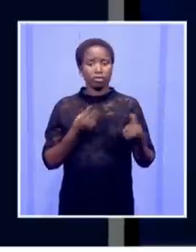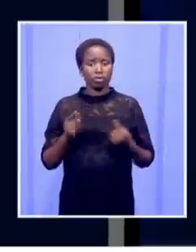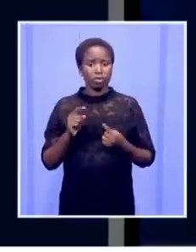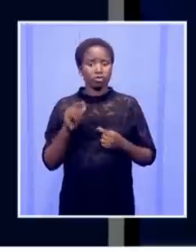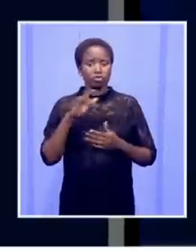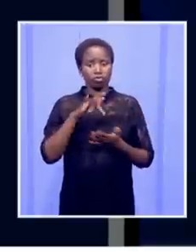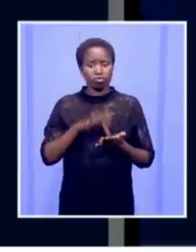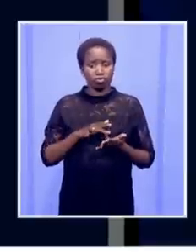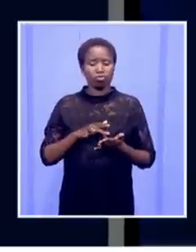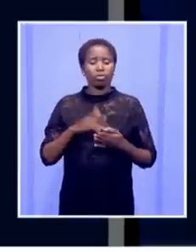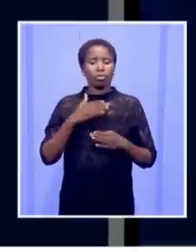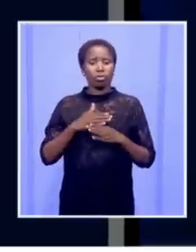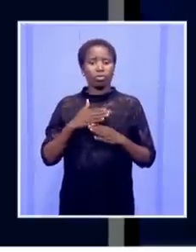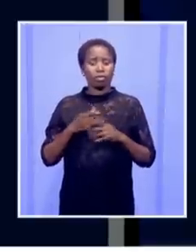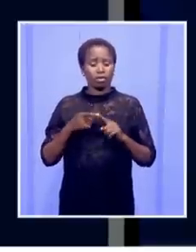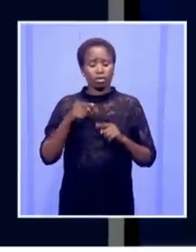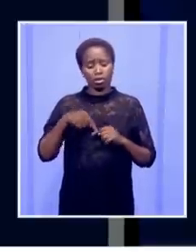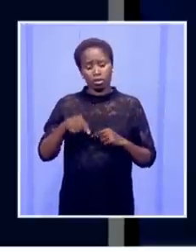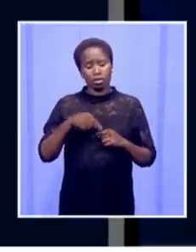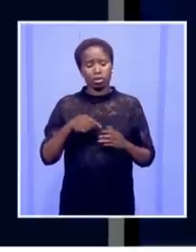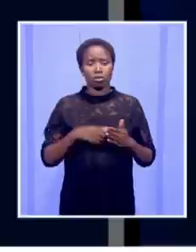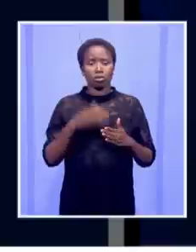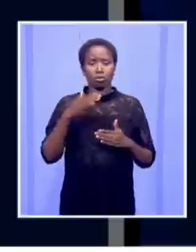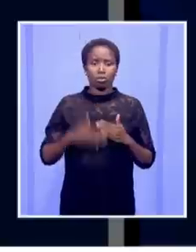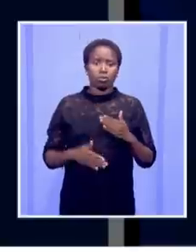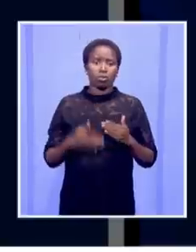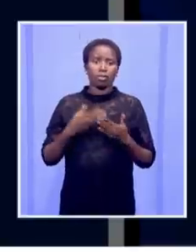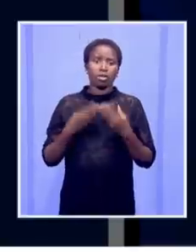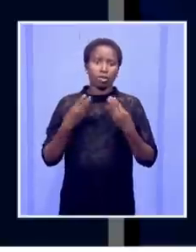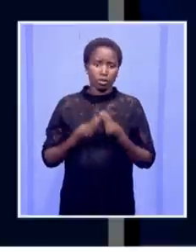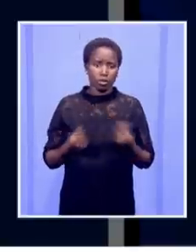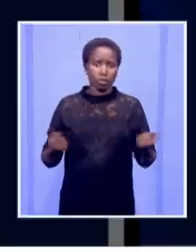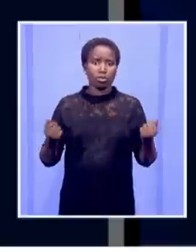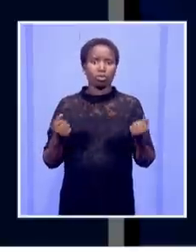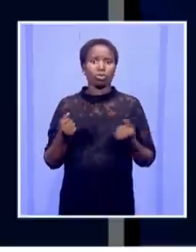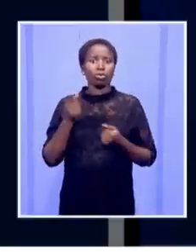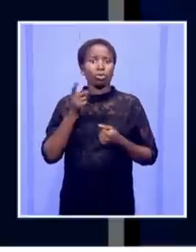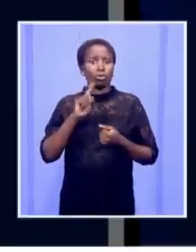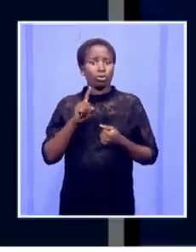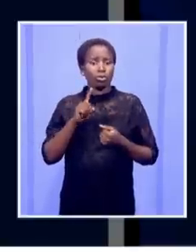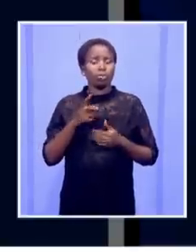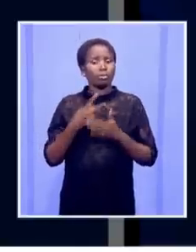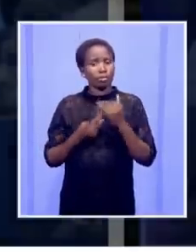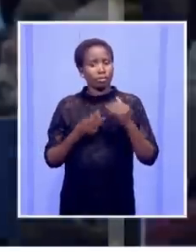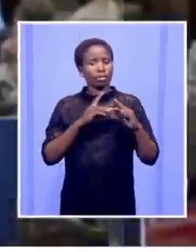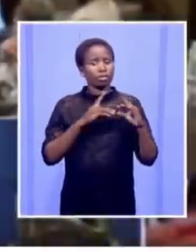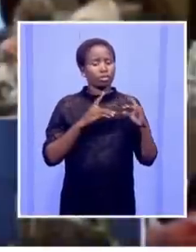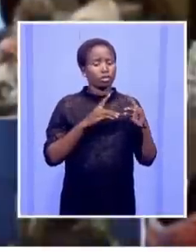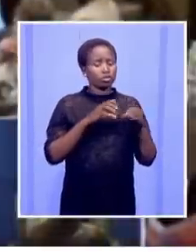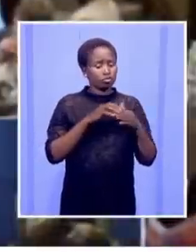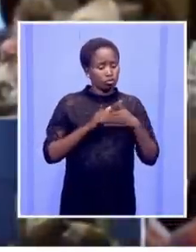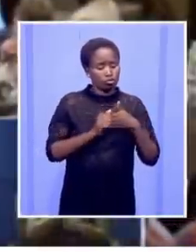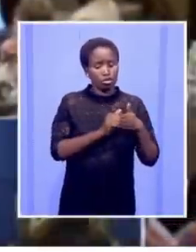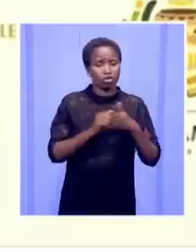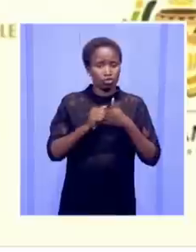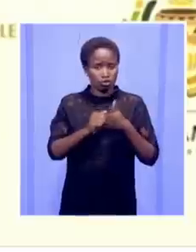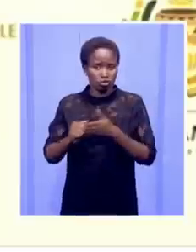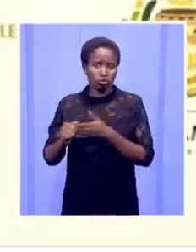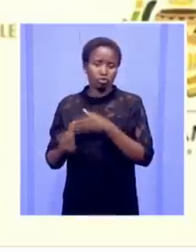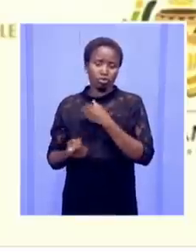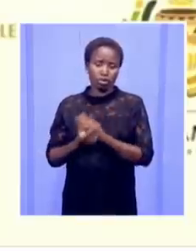this weekend, which will make decisive resolutions on what direction South Africa must take. So it would be premature for us to comment